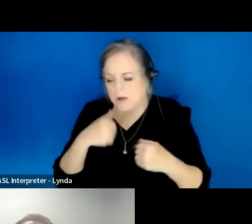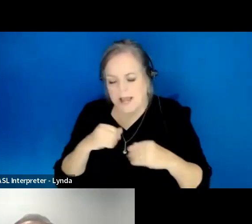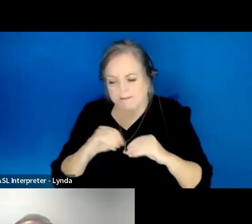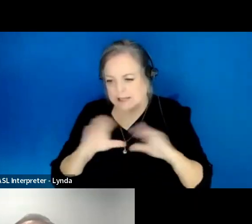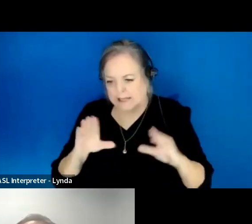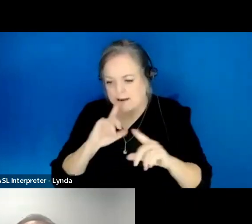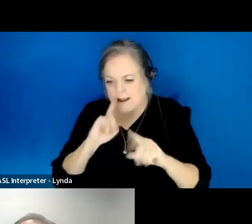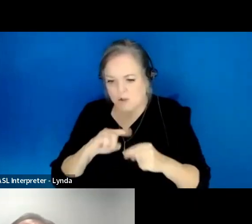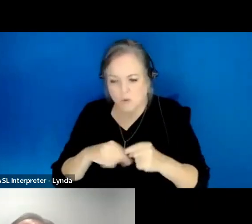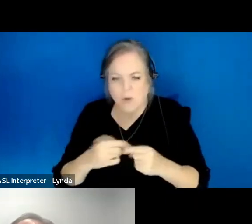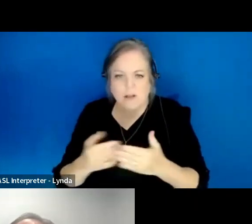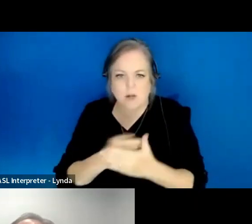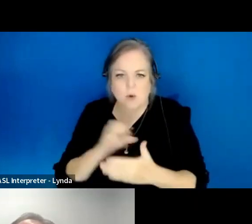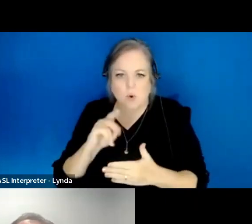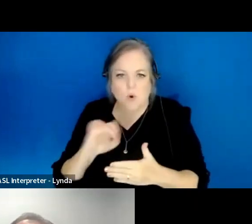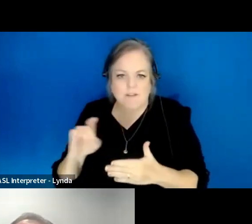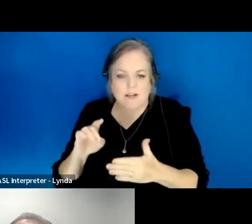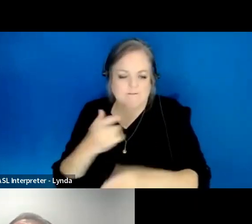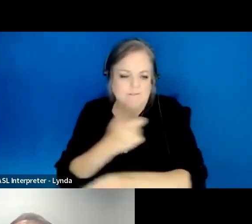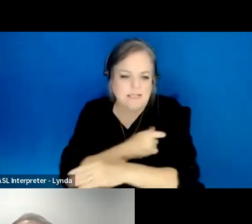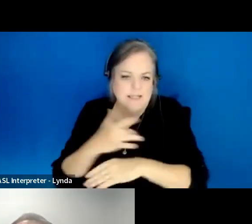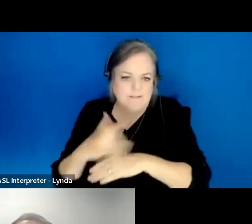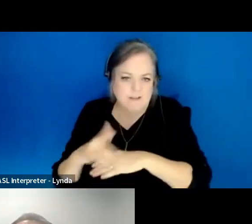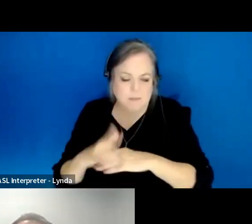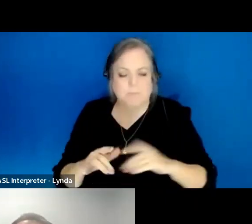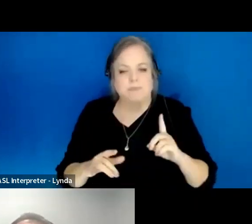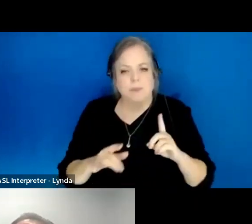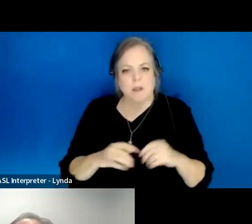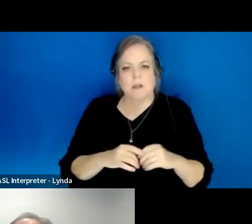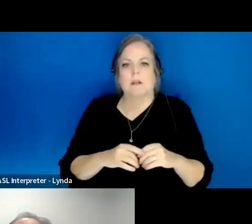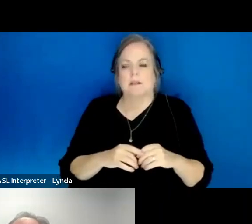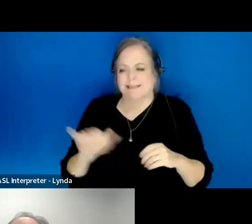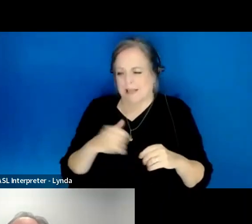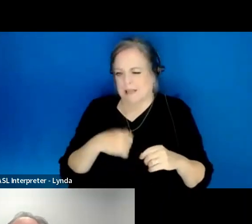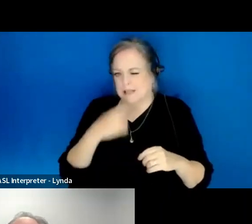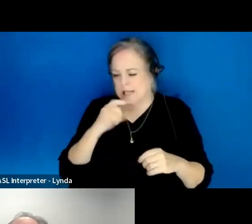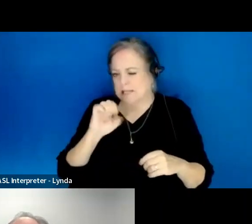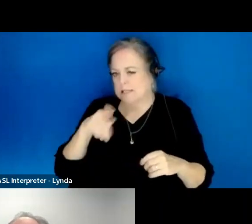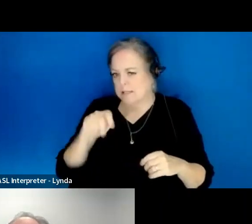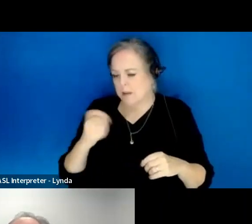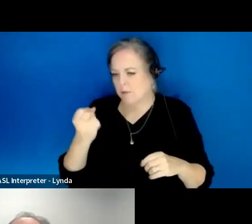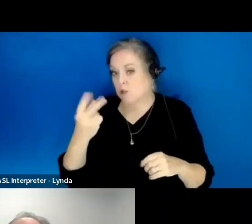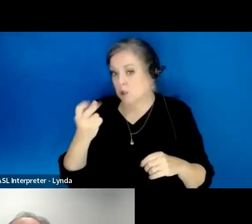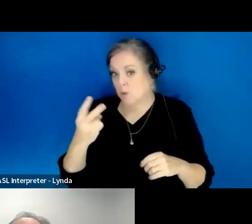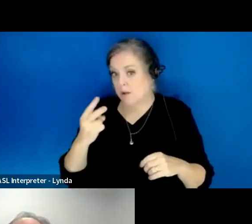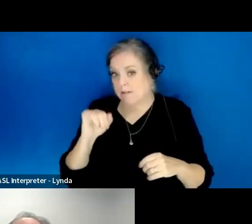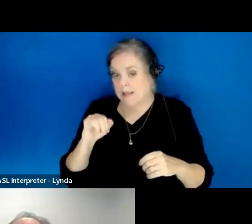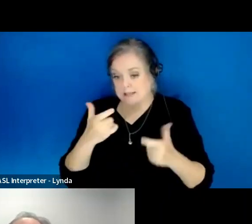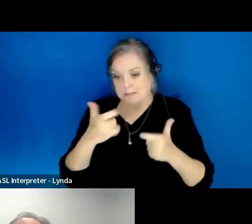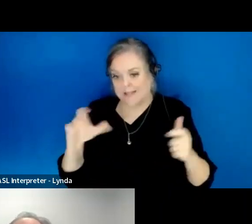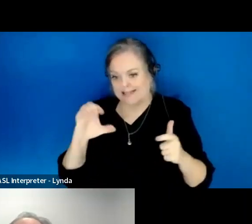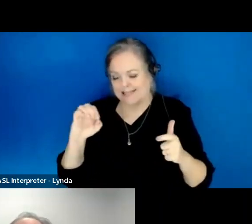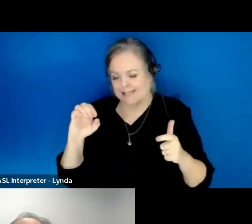about when the new COVID vaccine will be available. So about the timing, like I said, September 12th is going to be that big